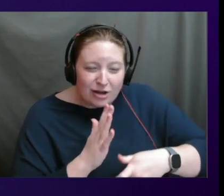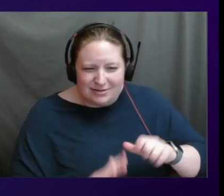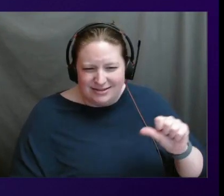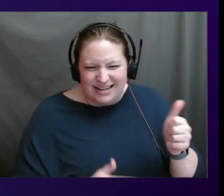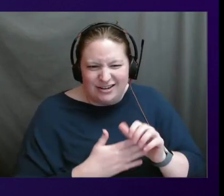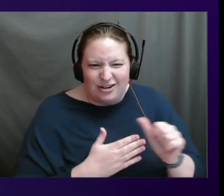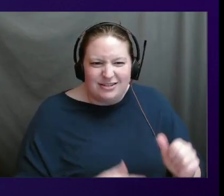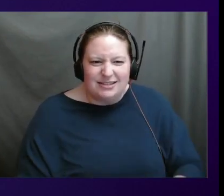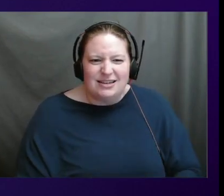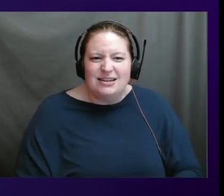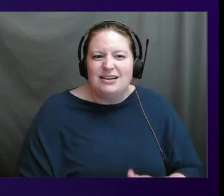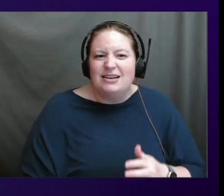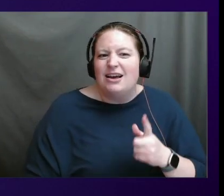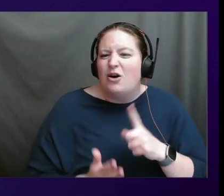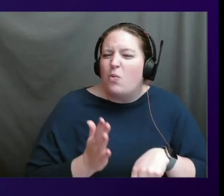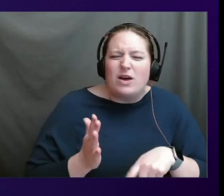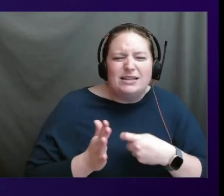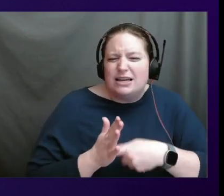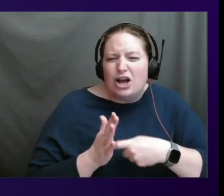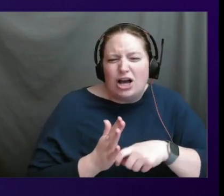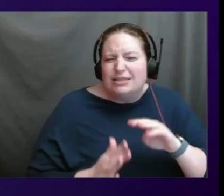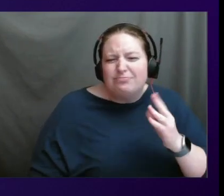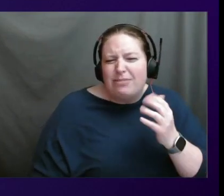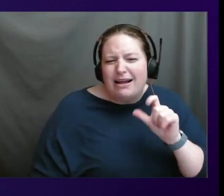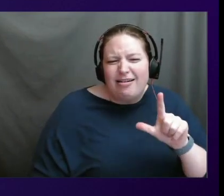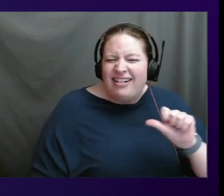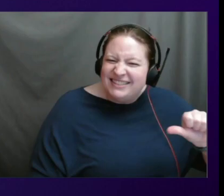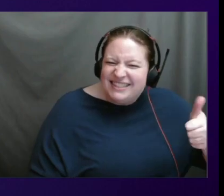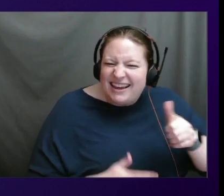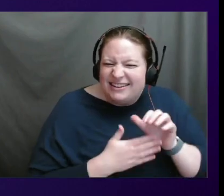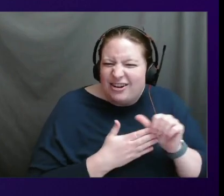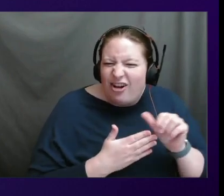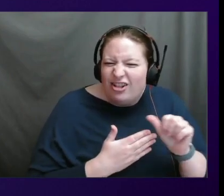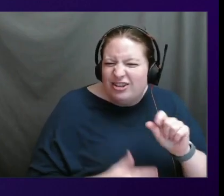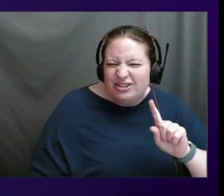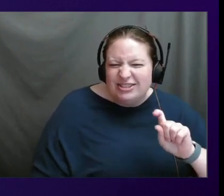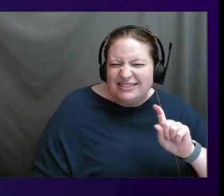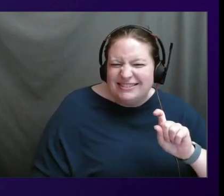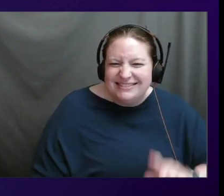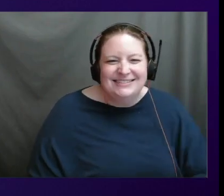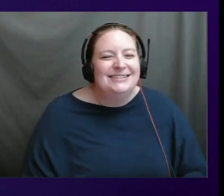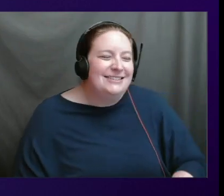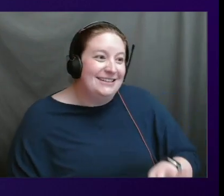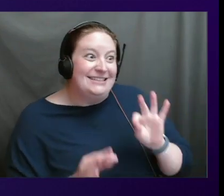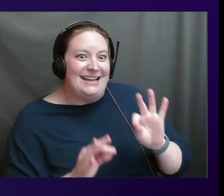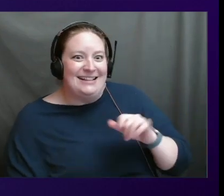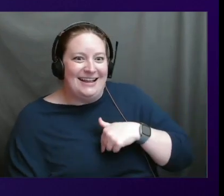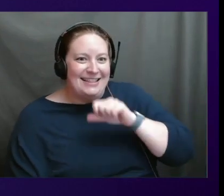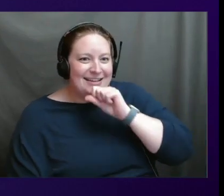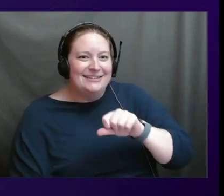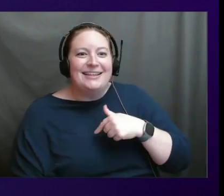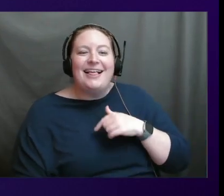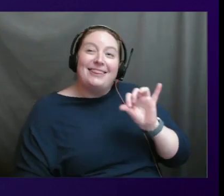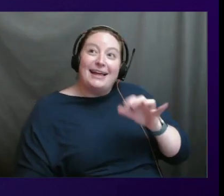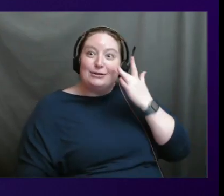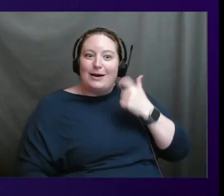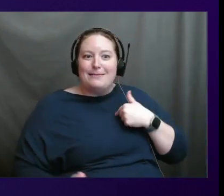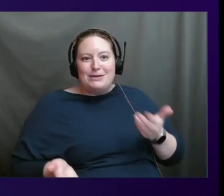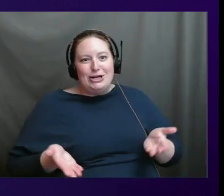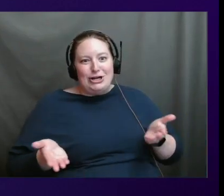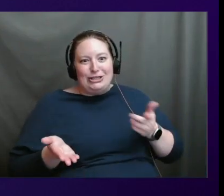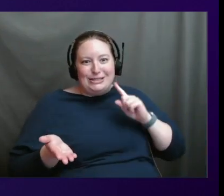cost, Michael? $10. Perfect. Perfect. I loved that. That's why they have me up here. It's the only